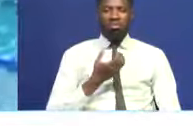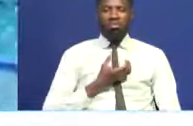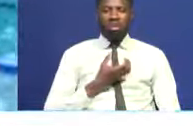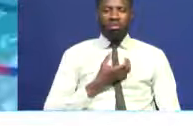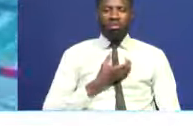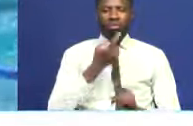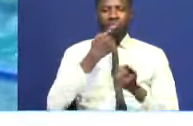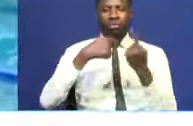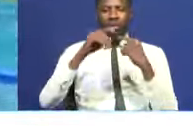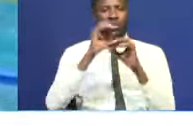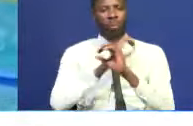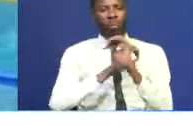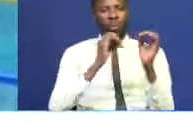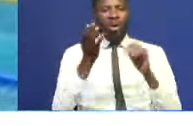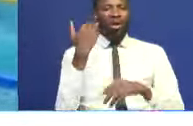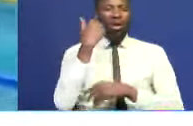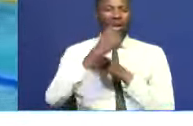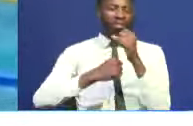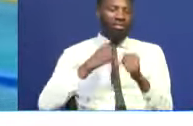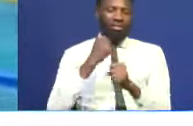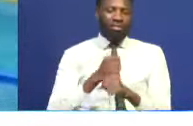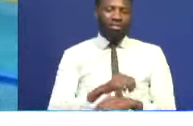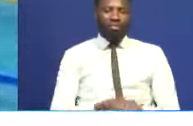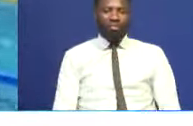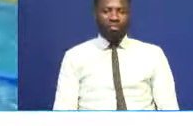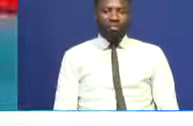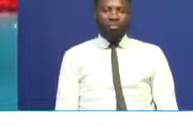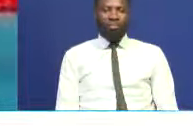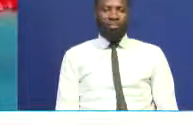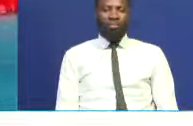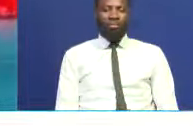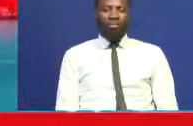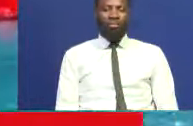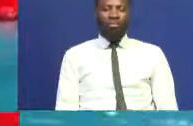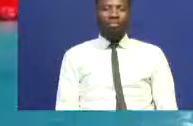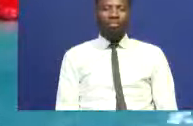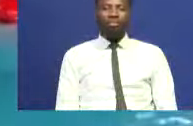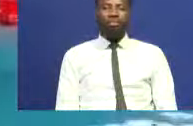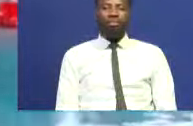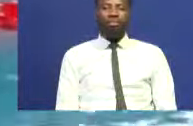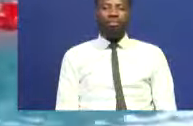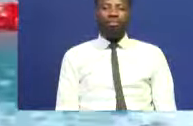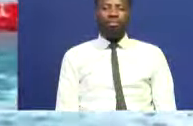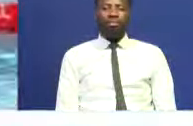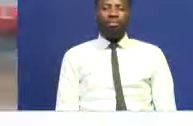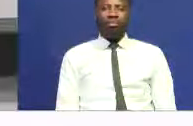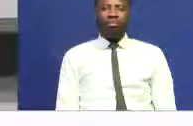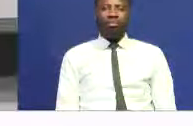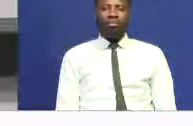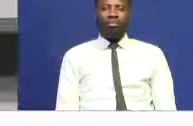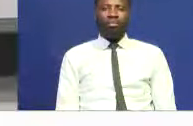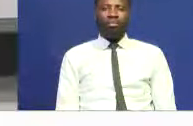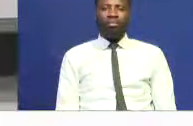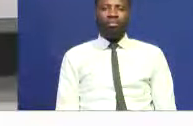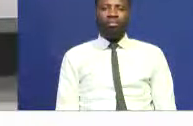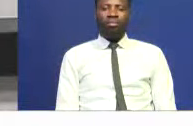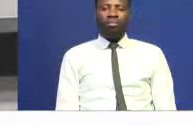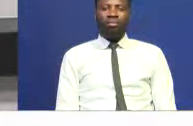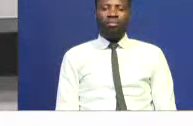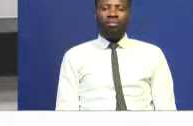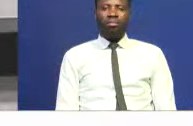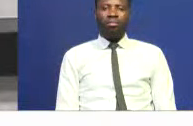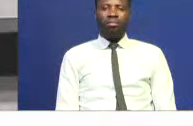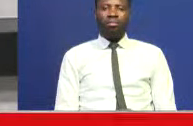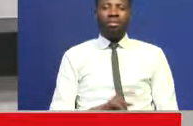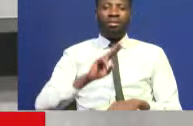last year's event. Frederick Moki for Prime Edition. By a big margin, Ingrid Wilm about a body. Now, the